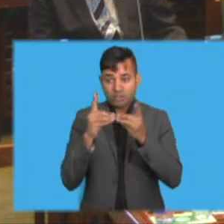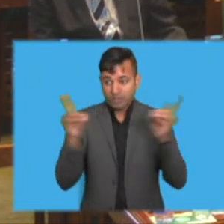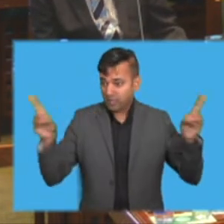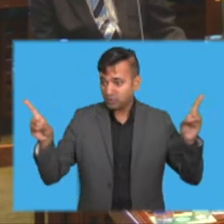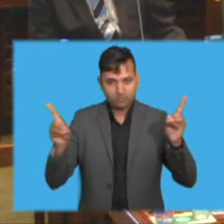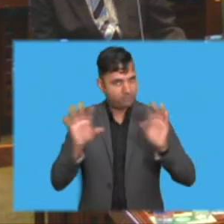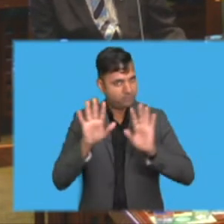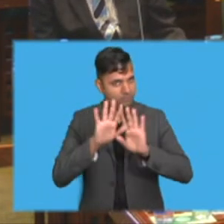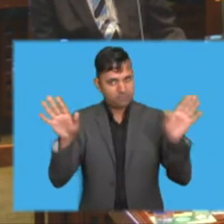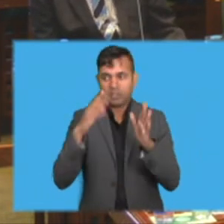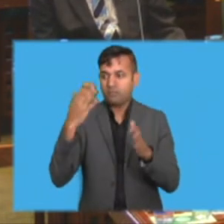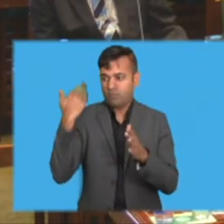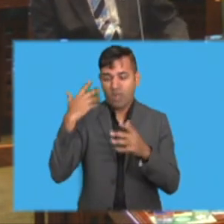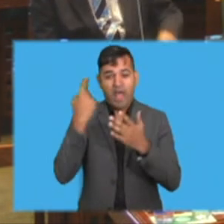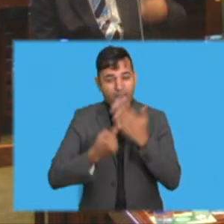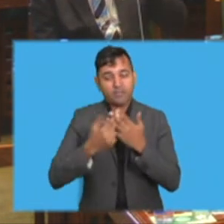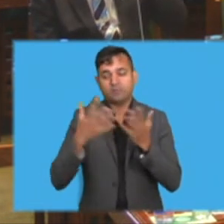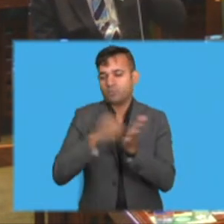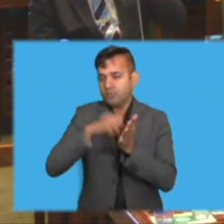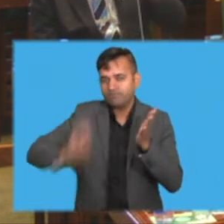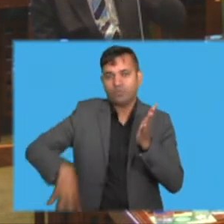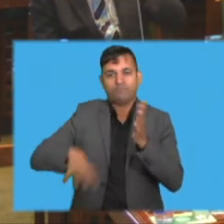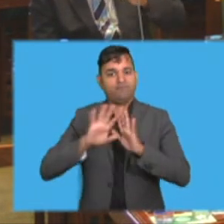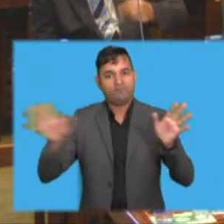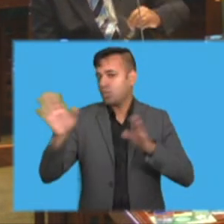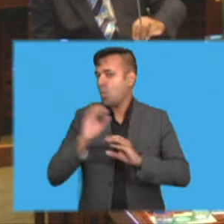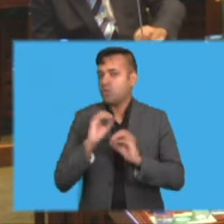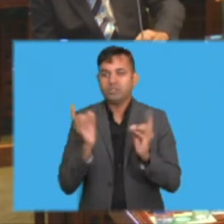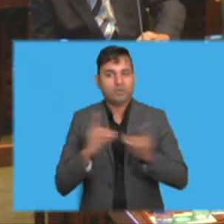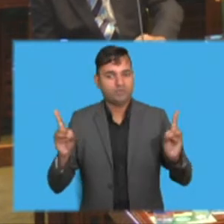stay dead and buried in the past, where they belong.